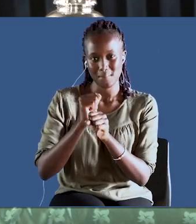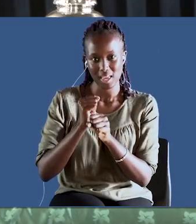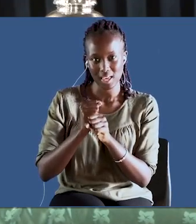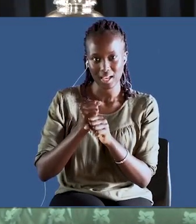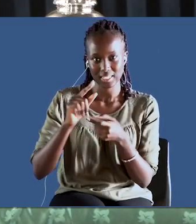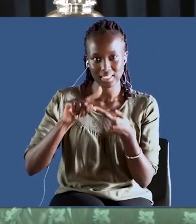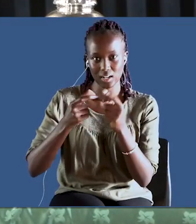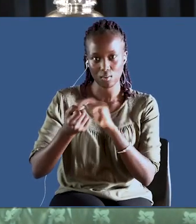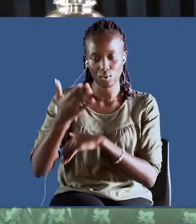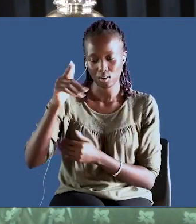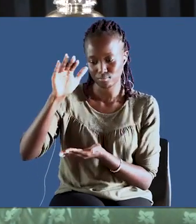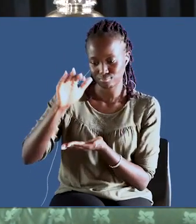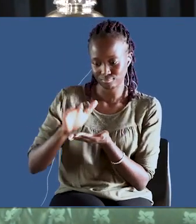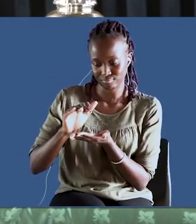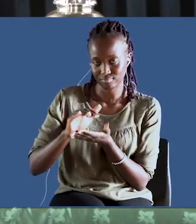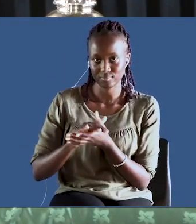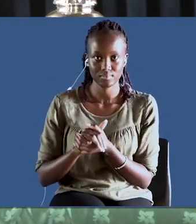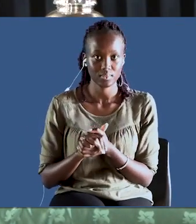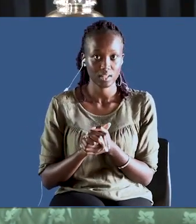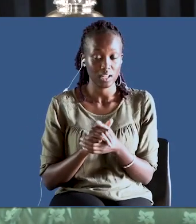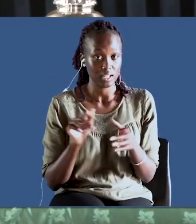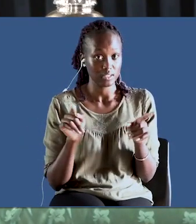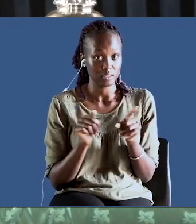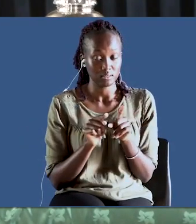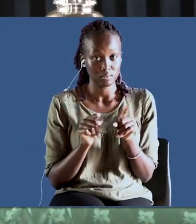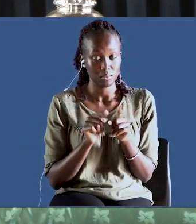compromising. And we observed that Israelites